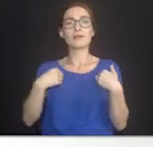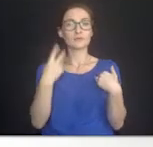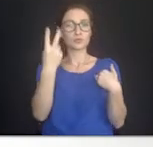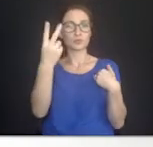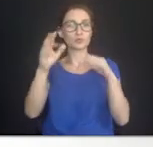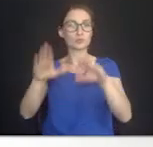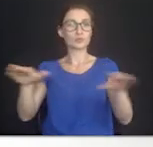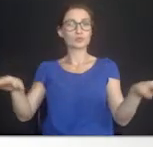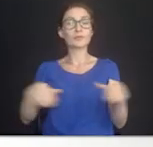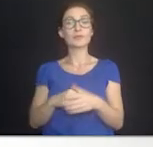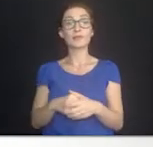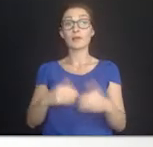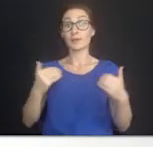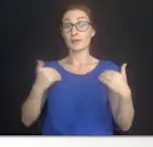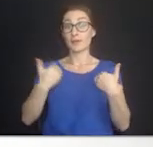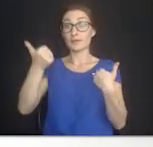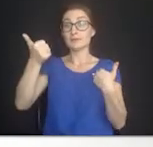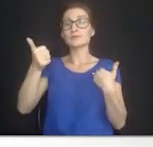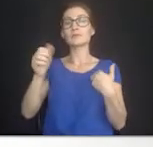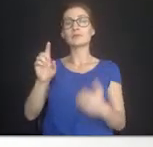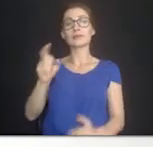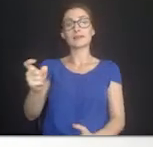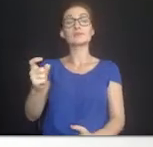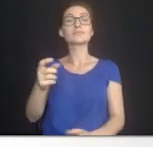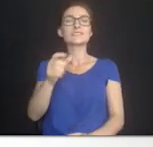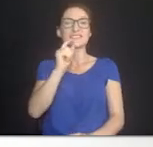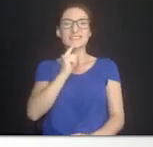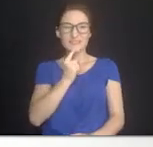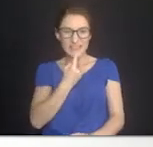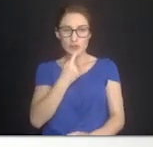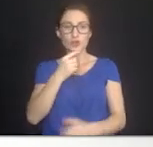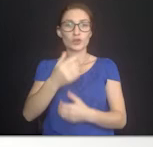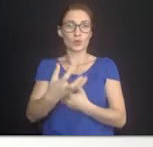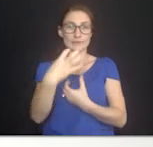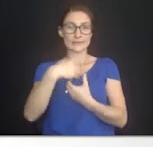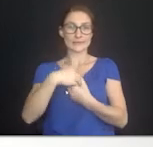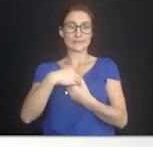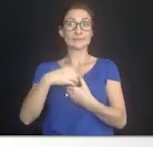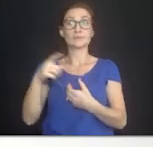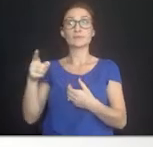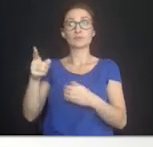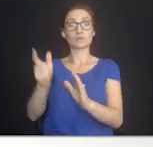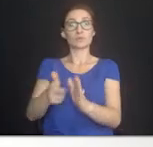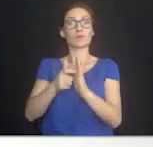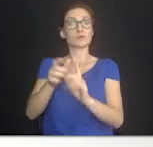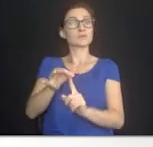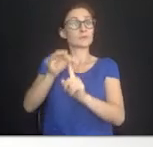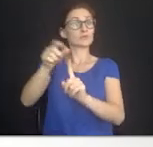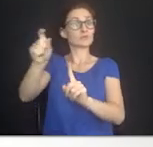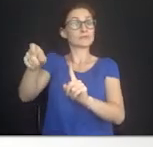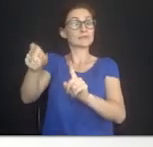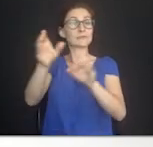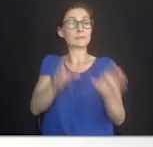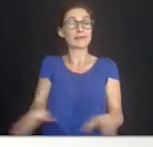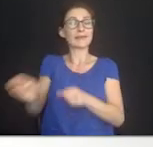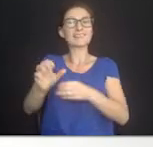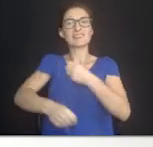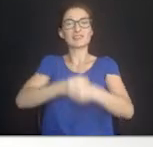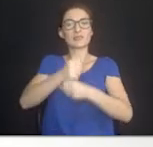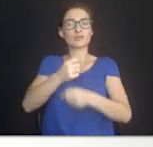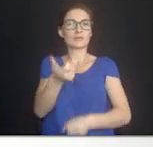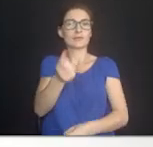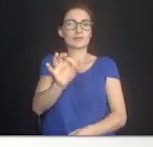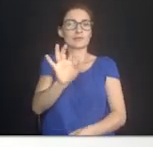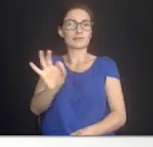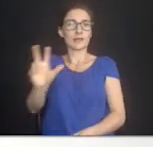has a diagnosis of severe autism, and she needed special needs planning in 1993 when it came into existence. That was